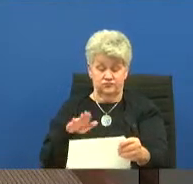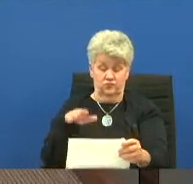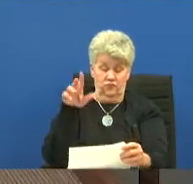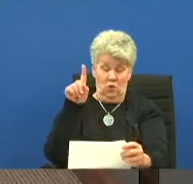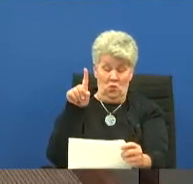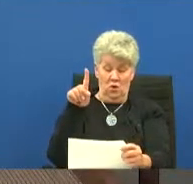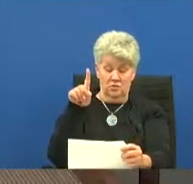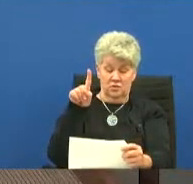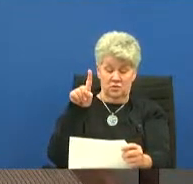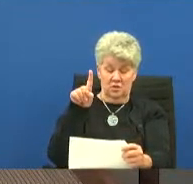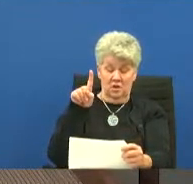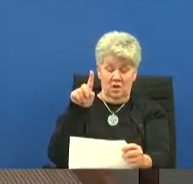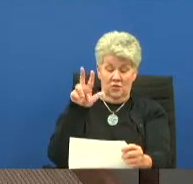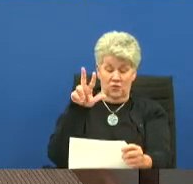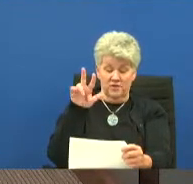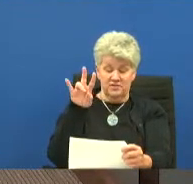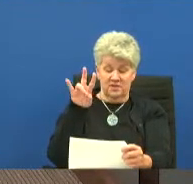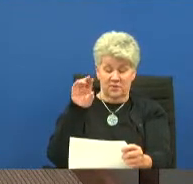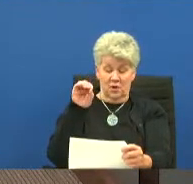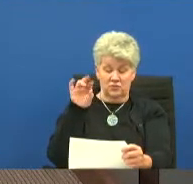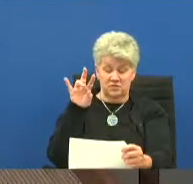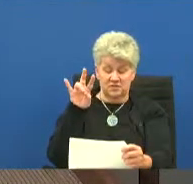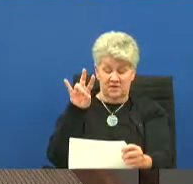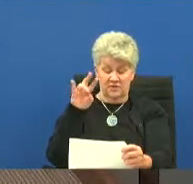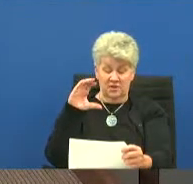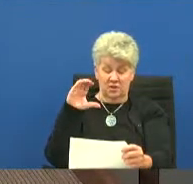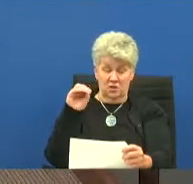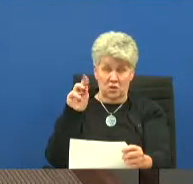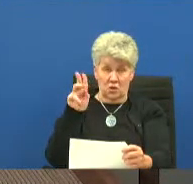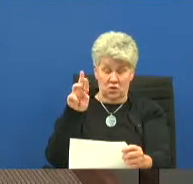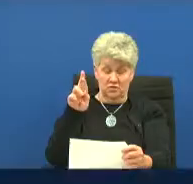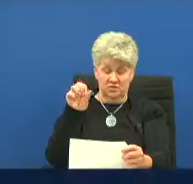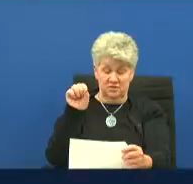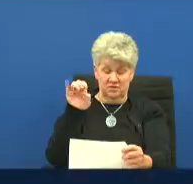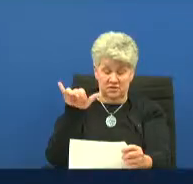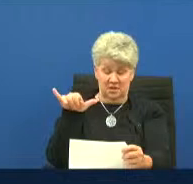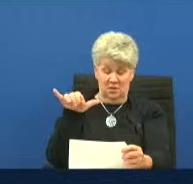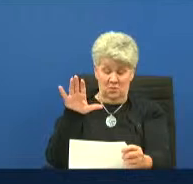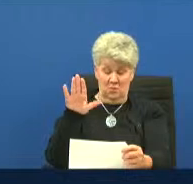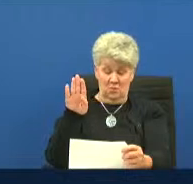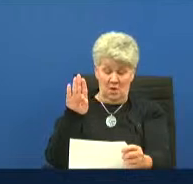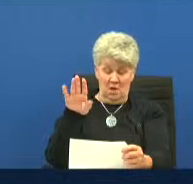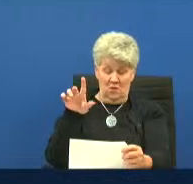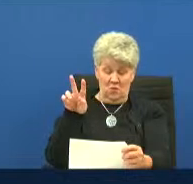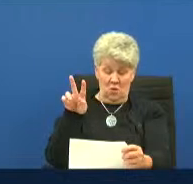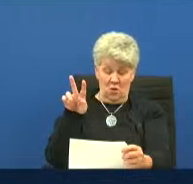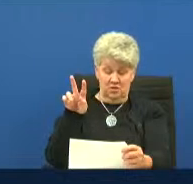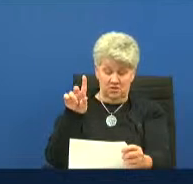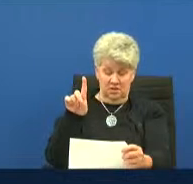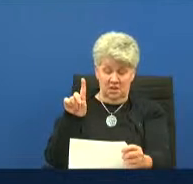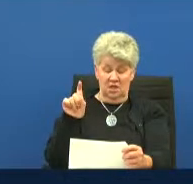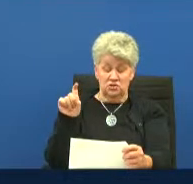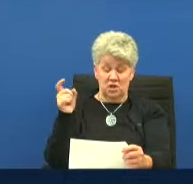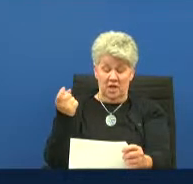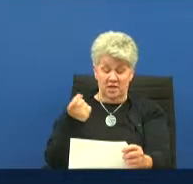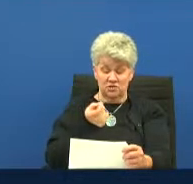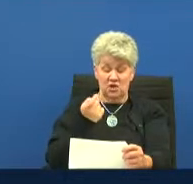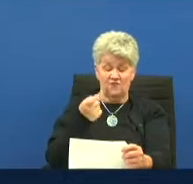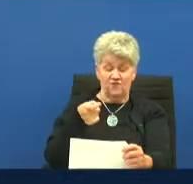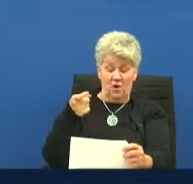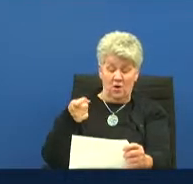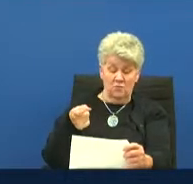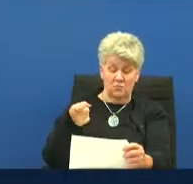B, to rezone property from heavy commercial C2 to commercial alcoholic beverage bar and lounge, CAB2, located on the north side of